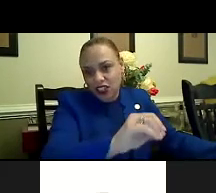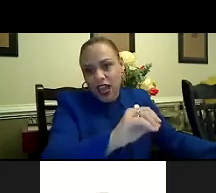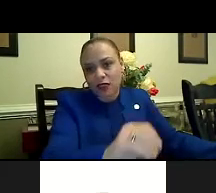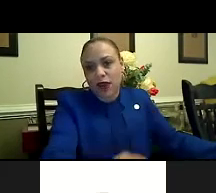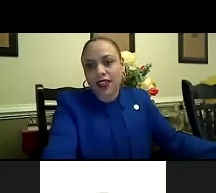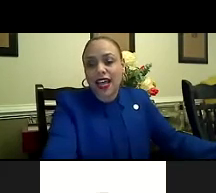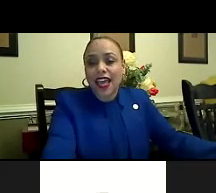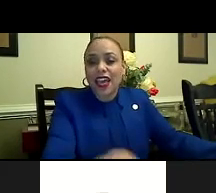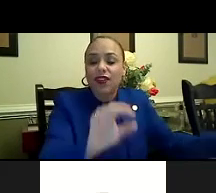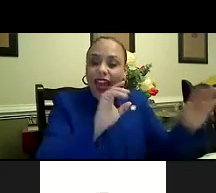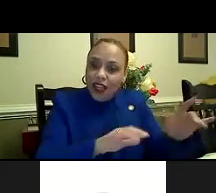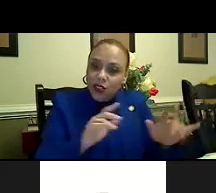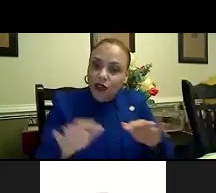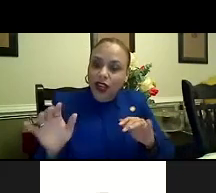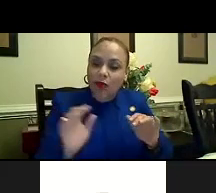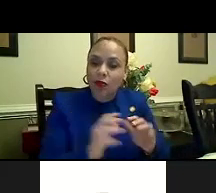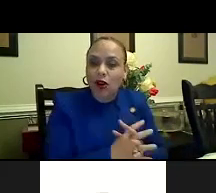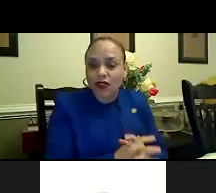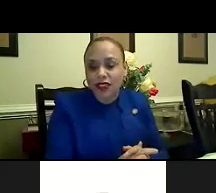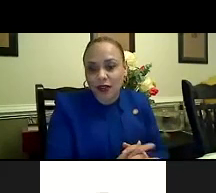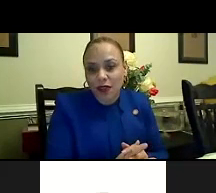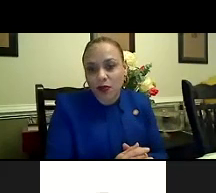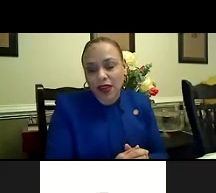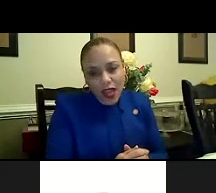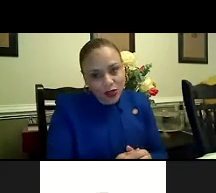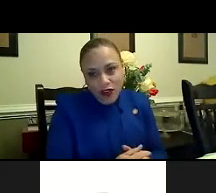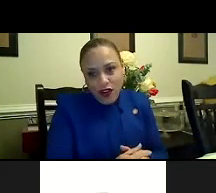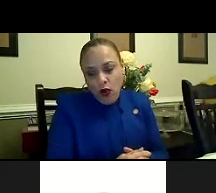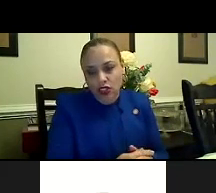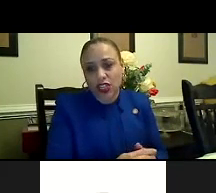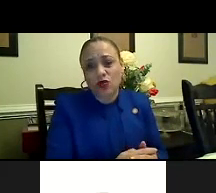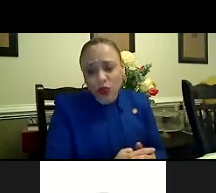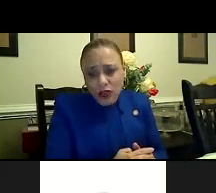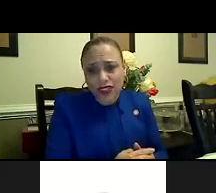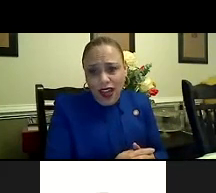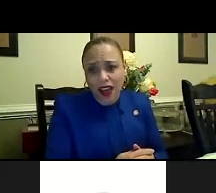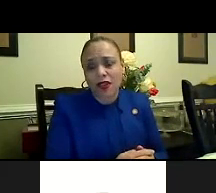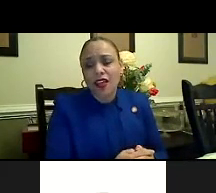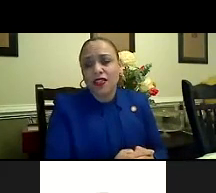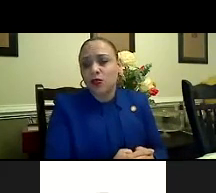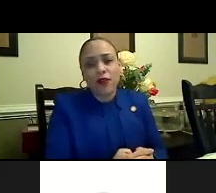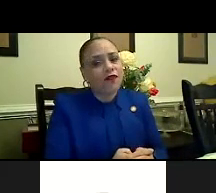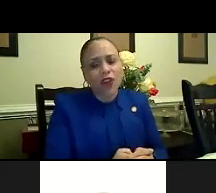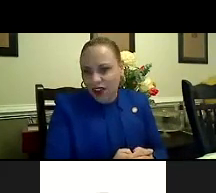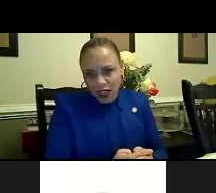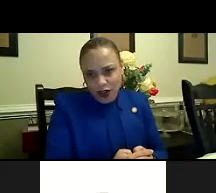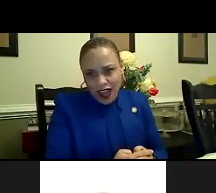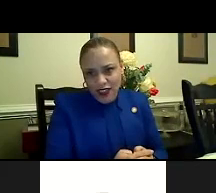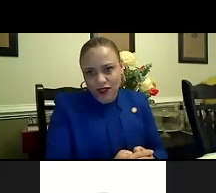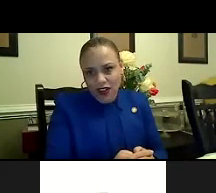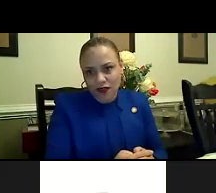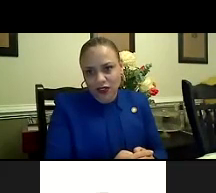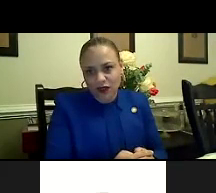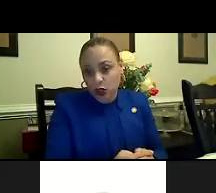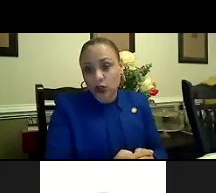reading the chat box, even answering. I'll be part of the team that will be answering your questions in real time. This will be a very